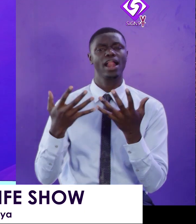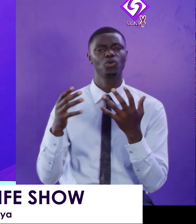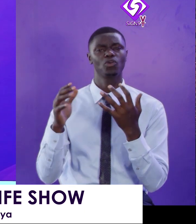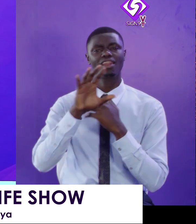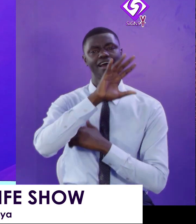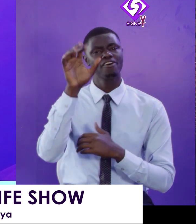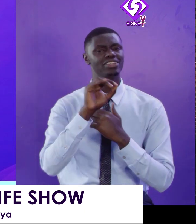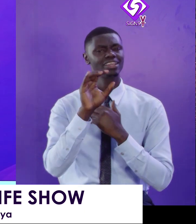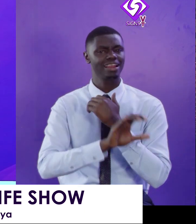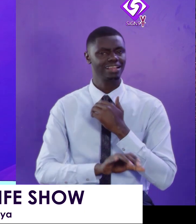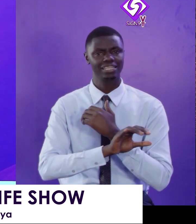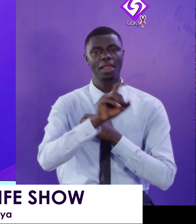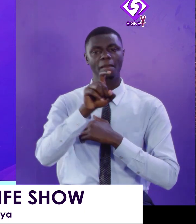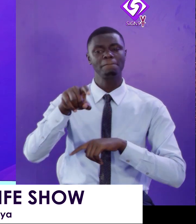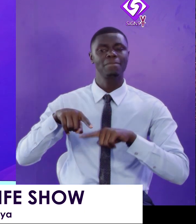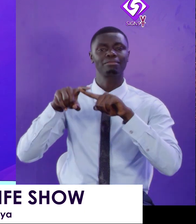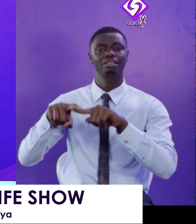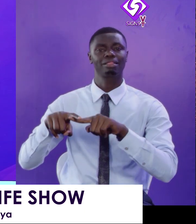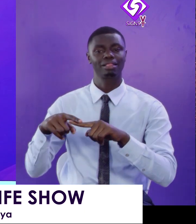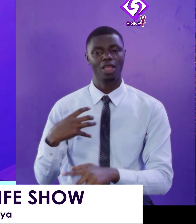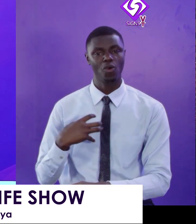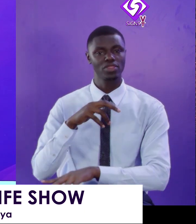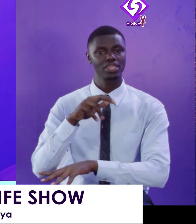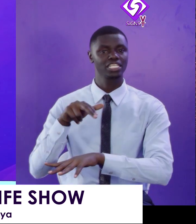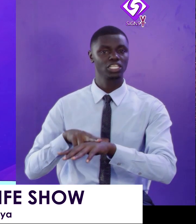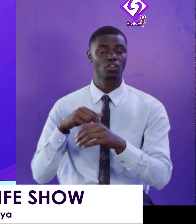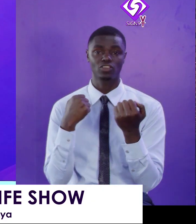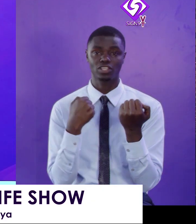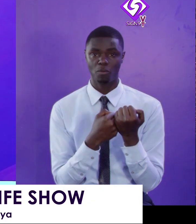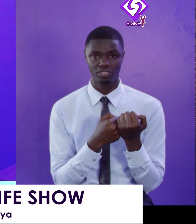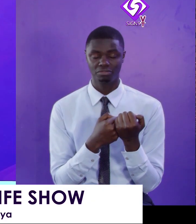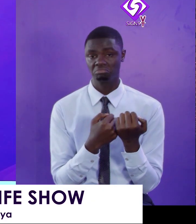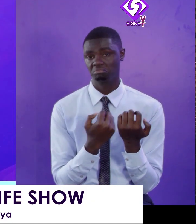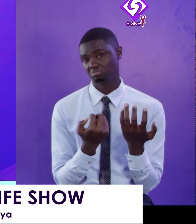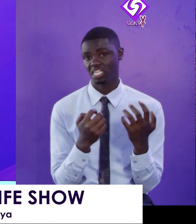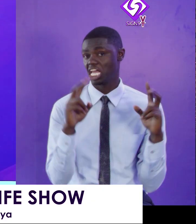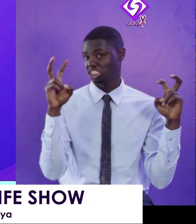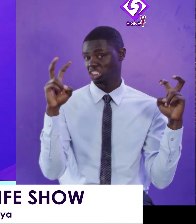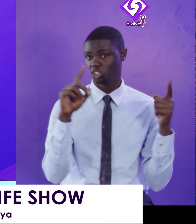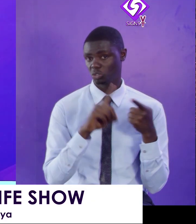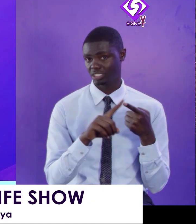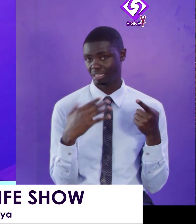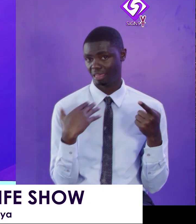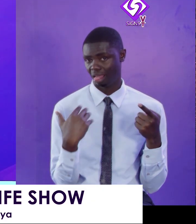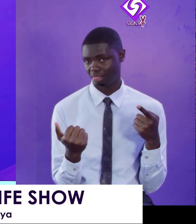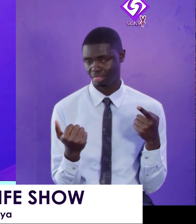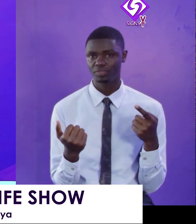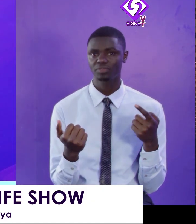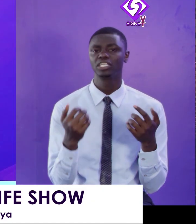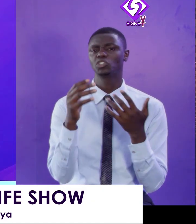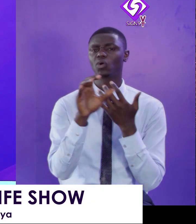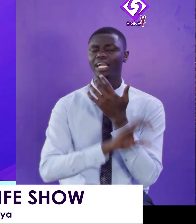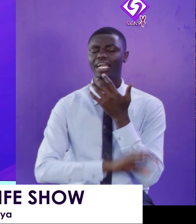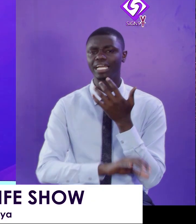extent, has to depend on the rich nations for support, especially on issues of health. When some countries like